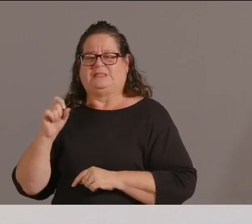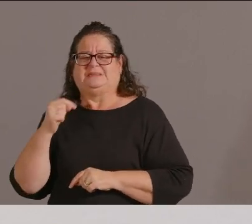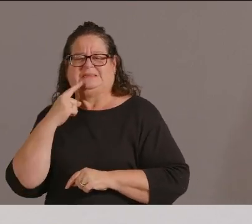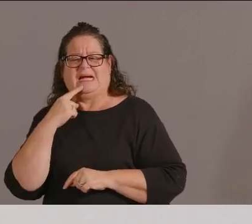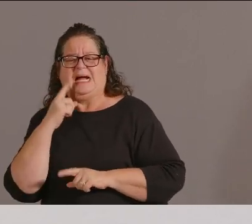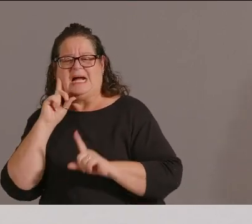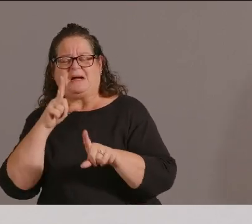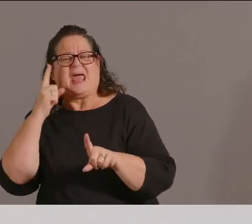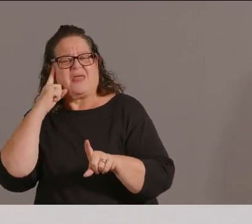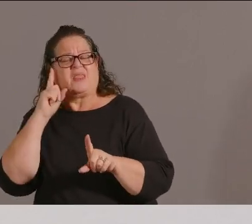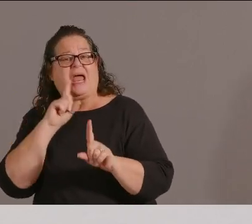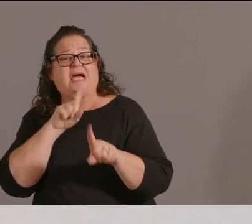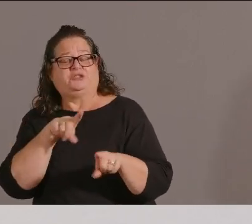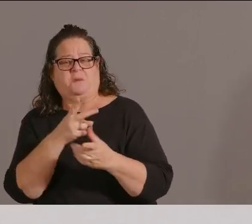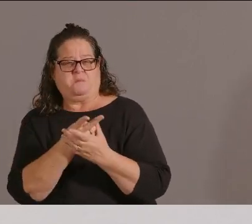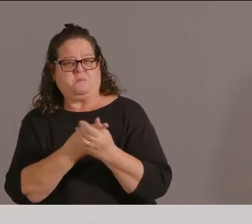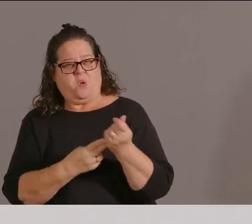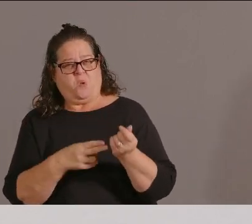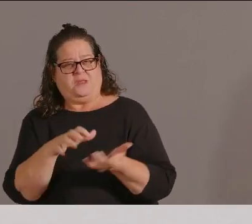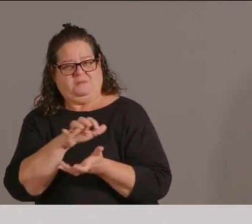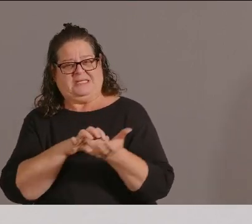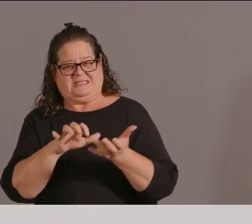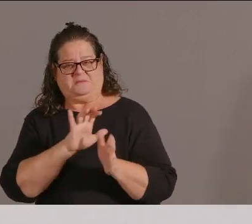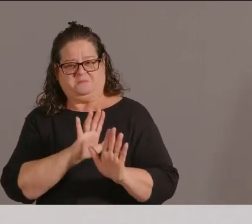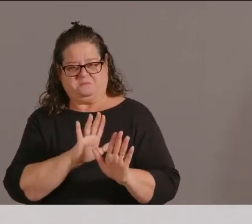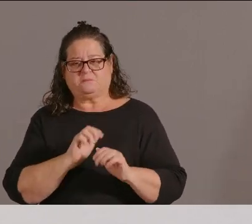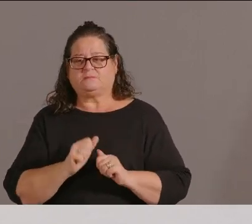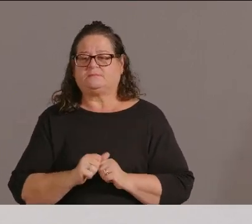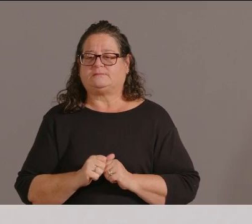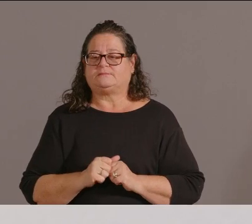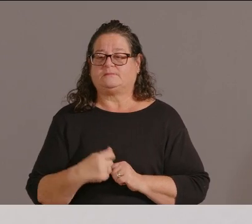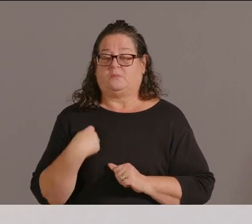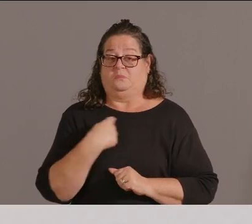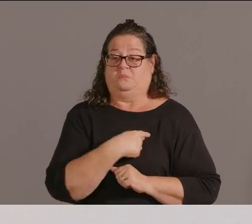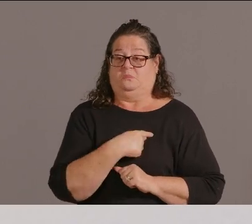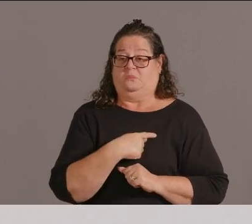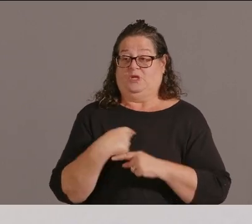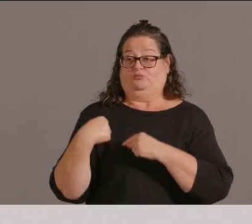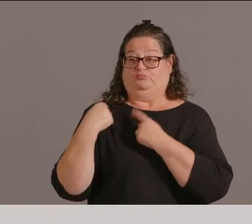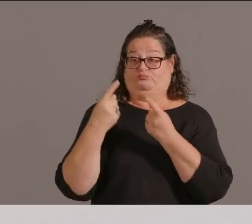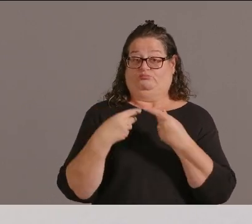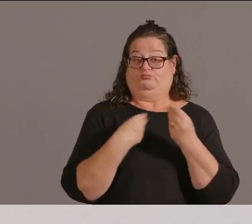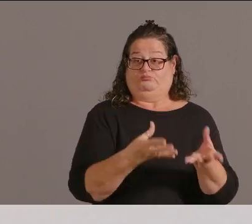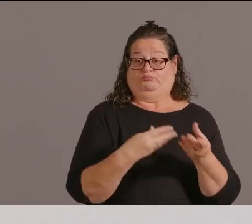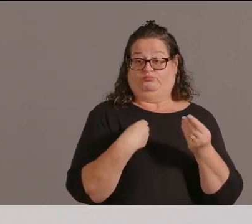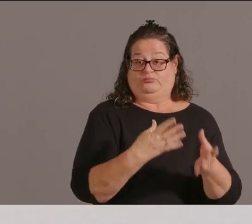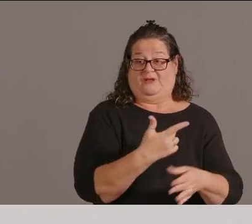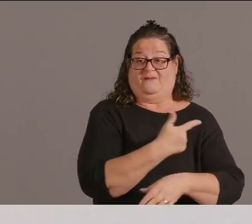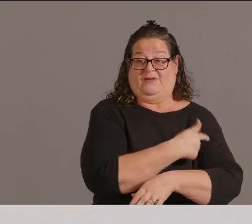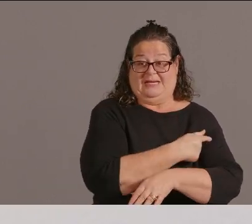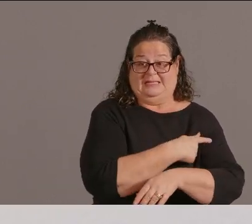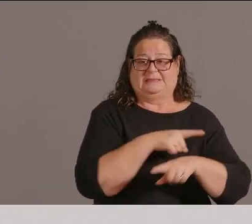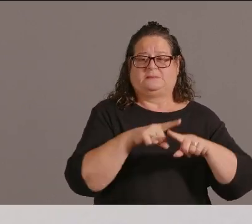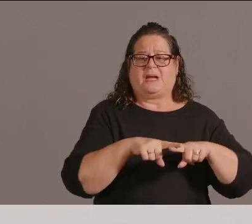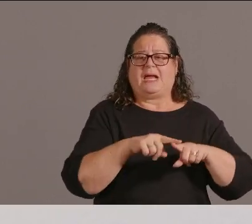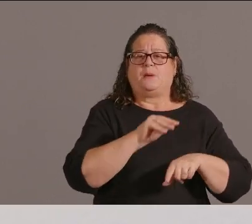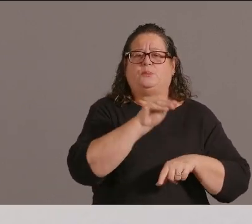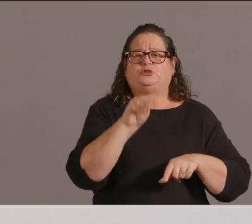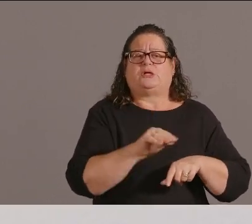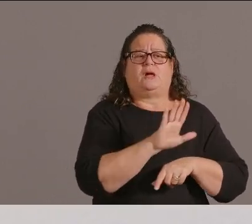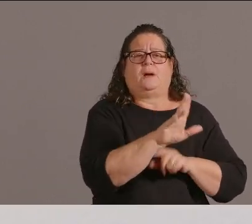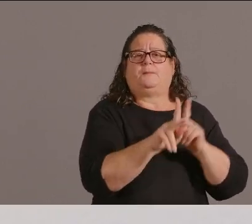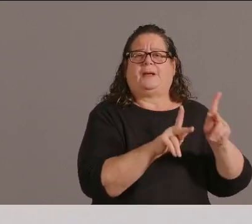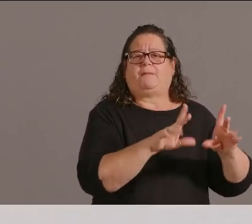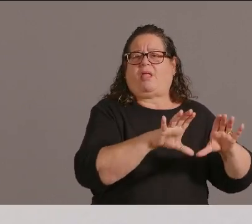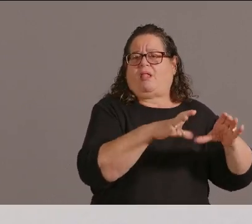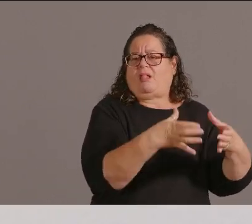pro rata per eligible population basis. So the counties haven't really received like a large compared to their